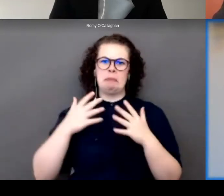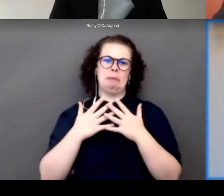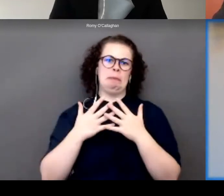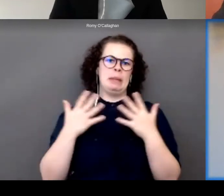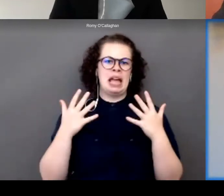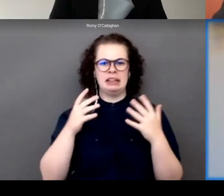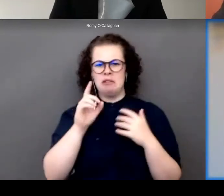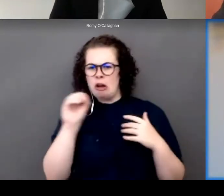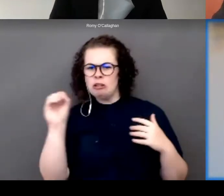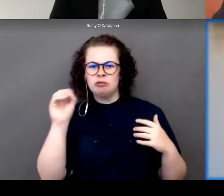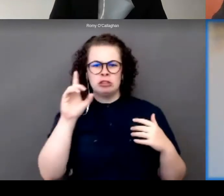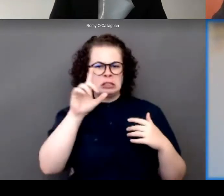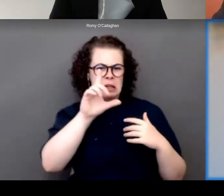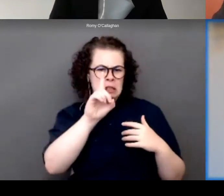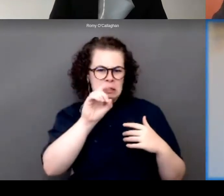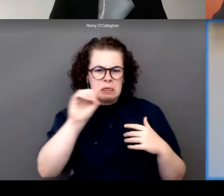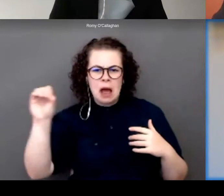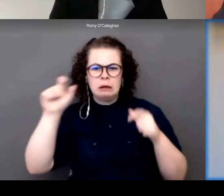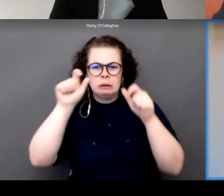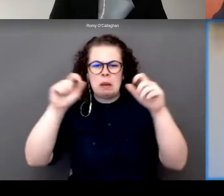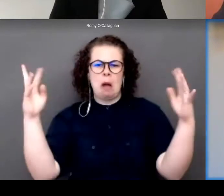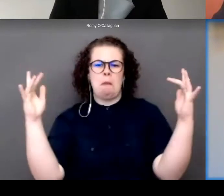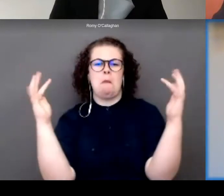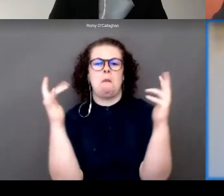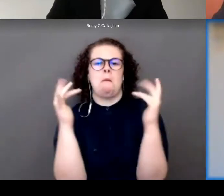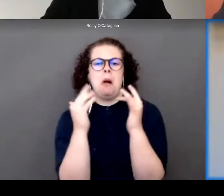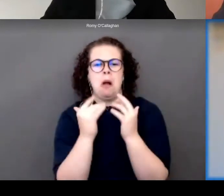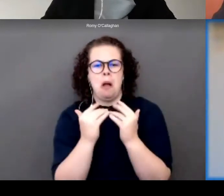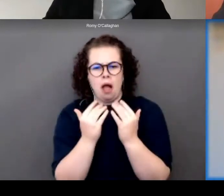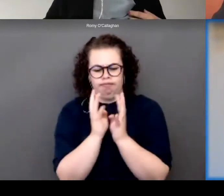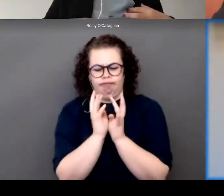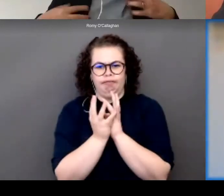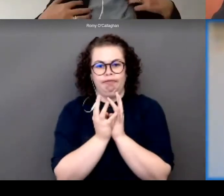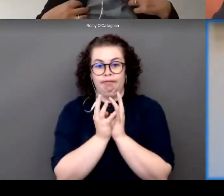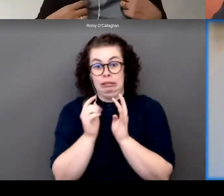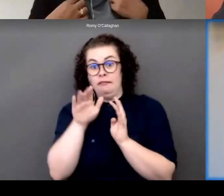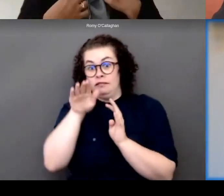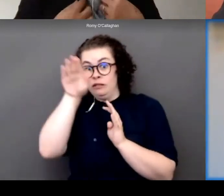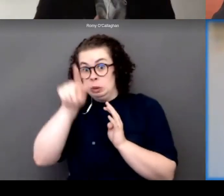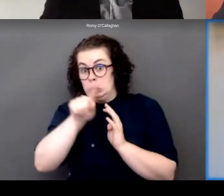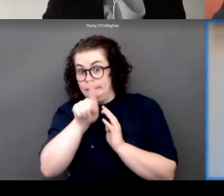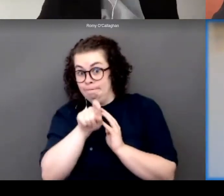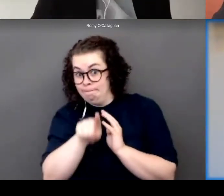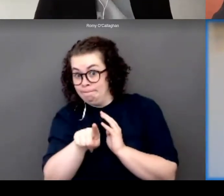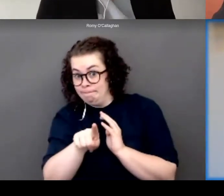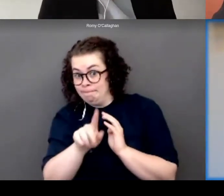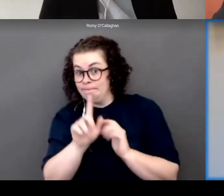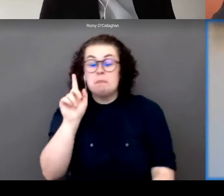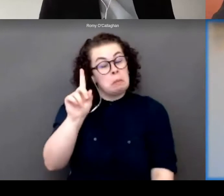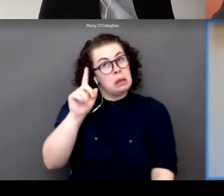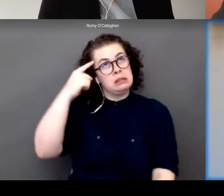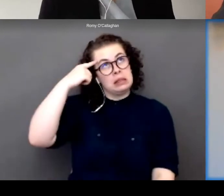100 or 1,000 of people. Nevertheless, I think that in this age that we are living